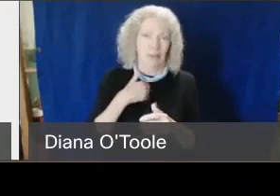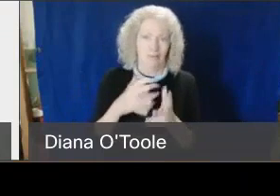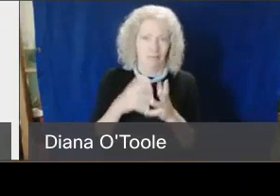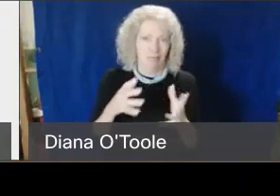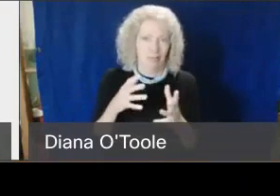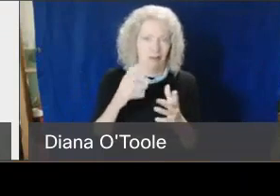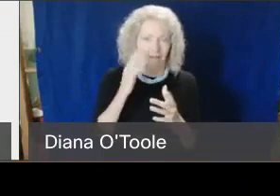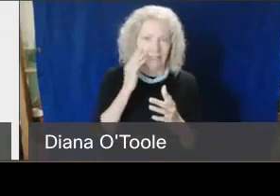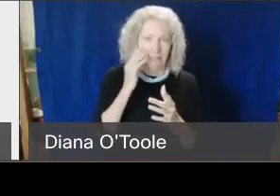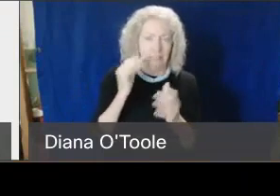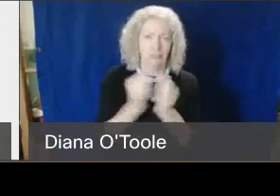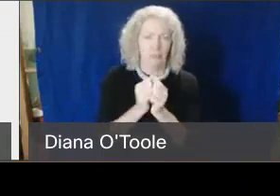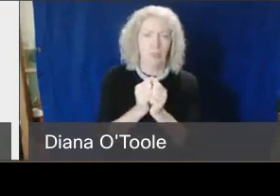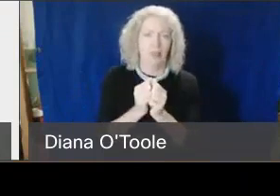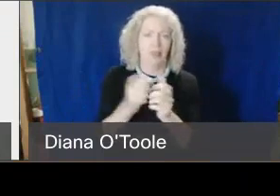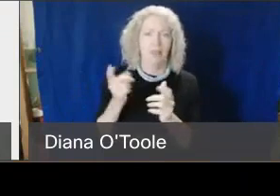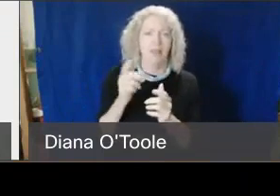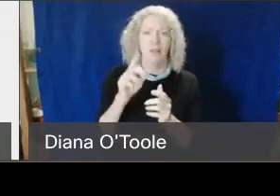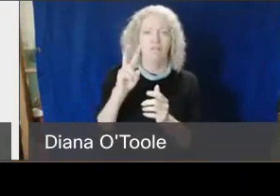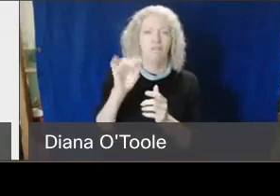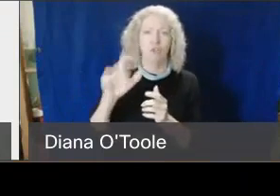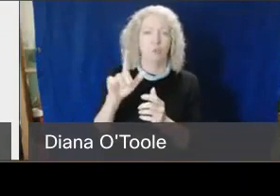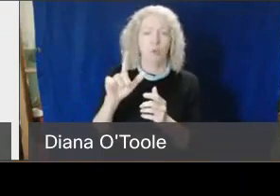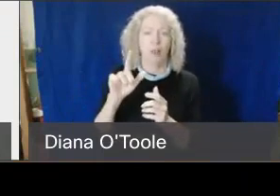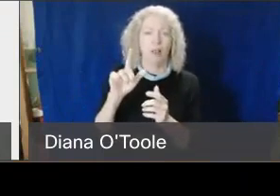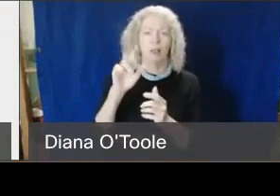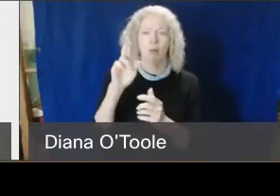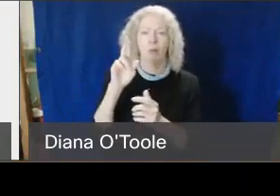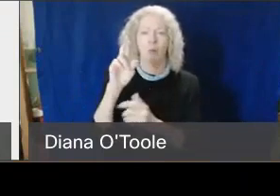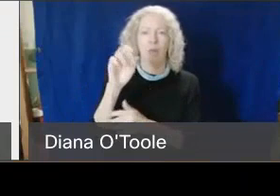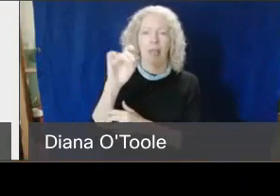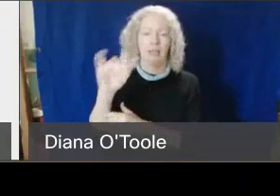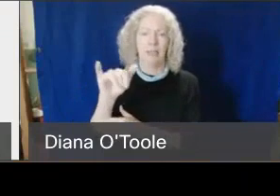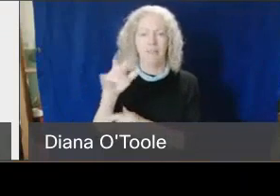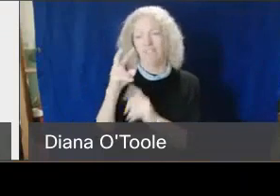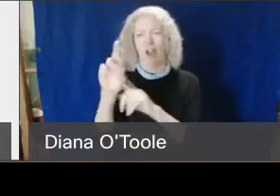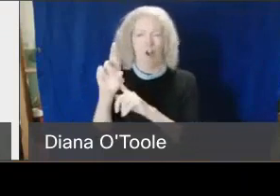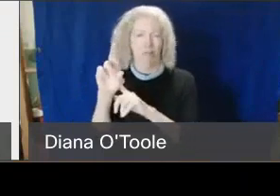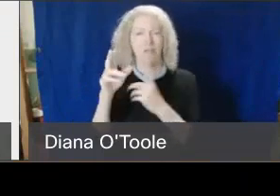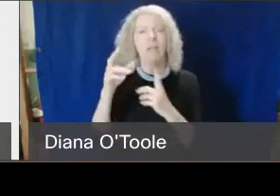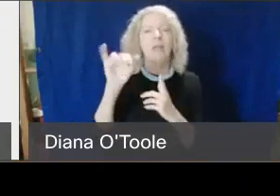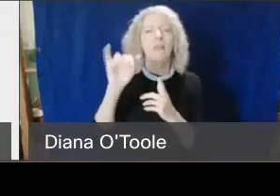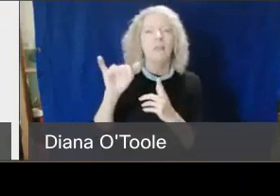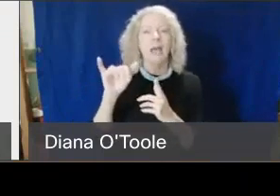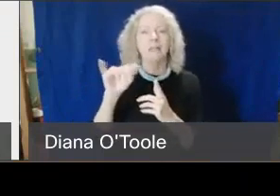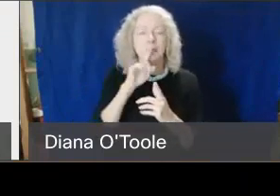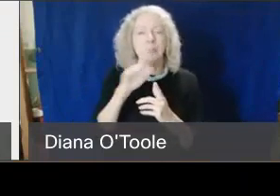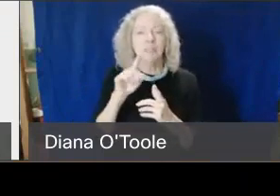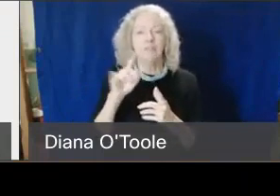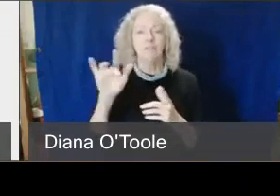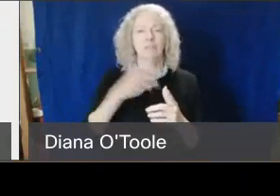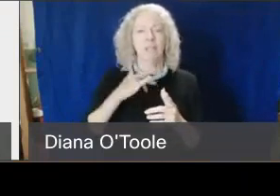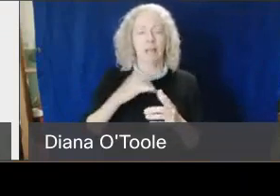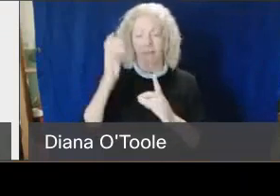a powerful technology. It really puts you into another person's body, into another